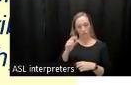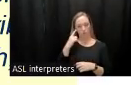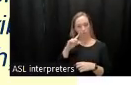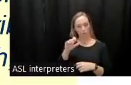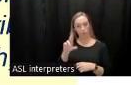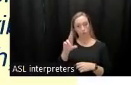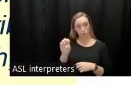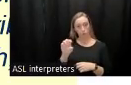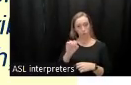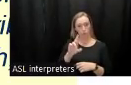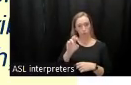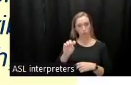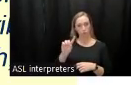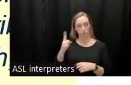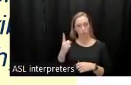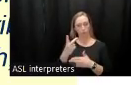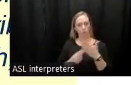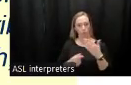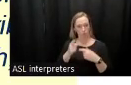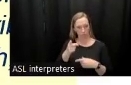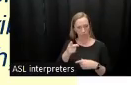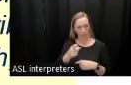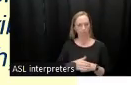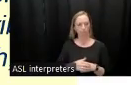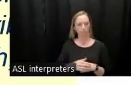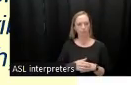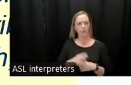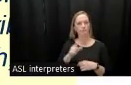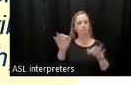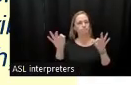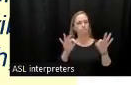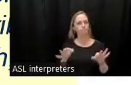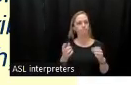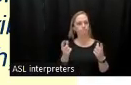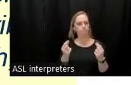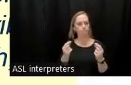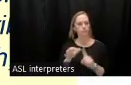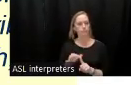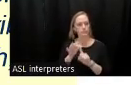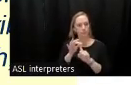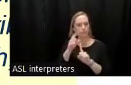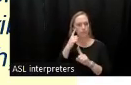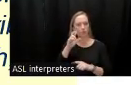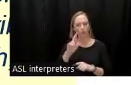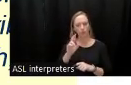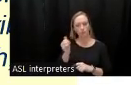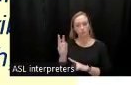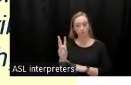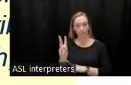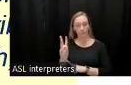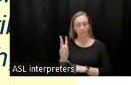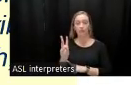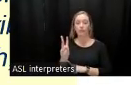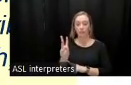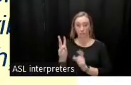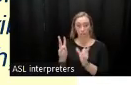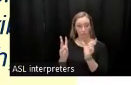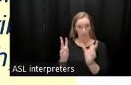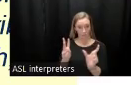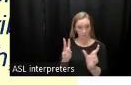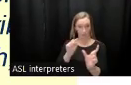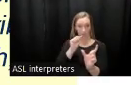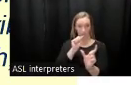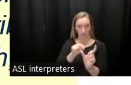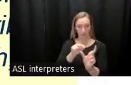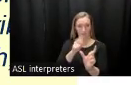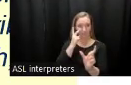SURE First, there's instructions, special instructions for the R16, including